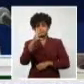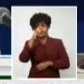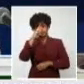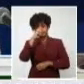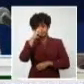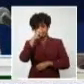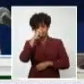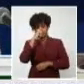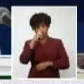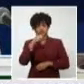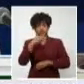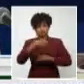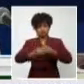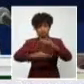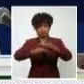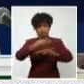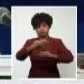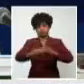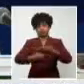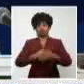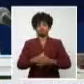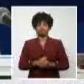evolution.